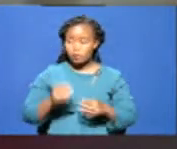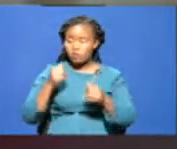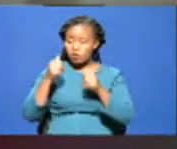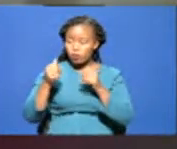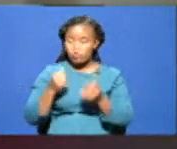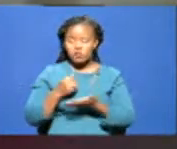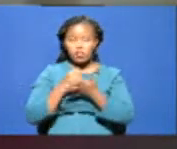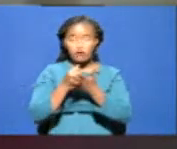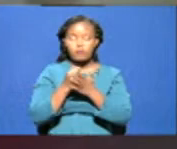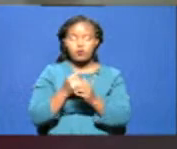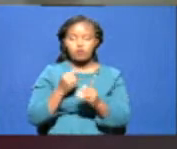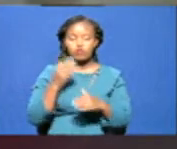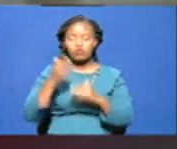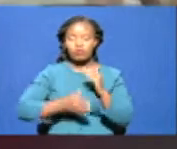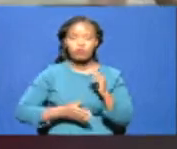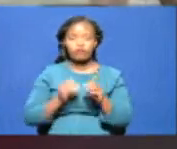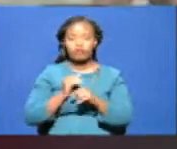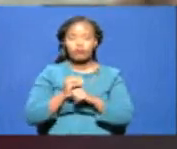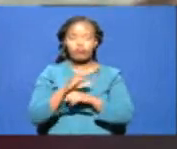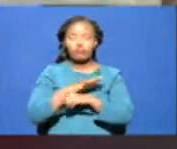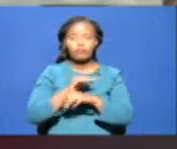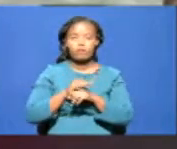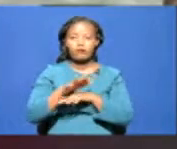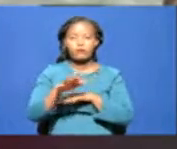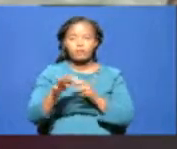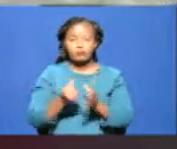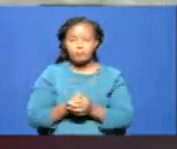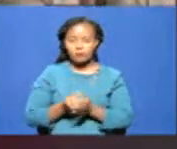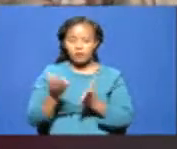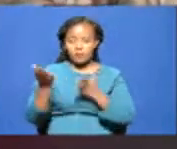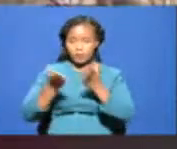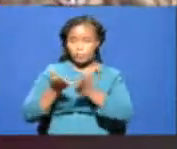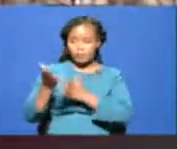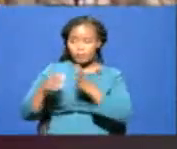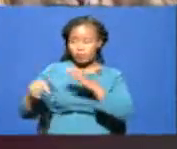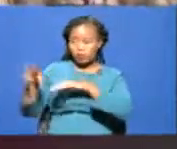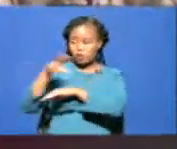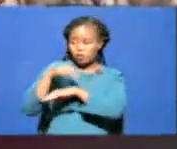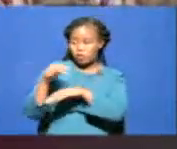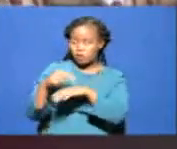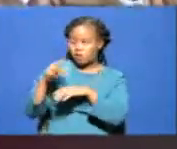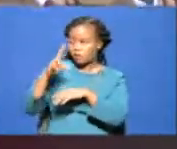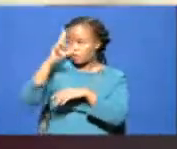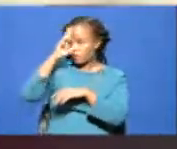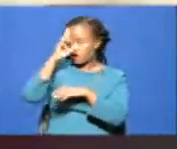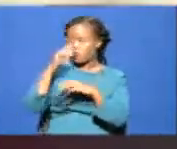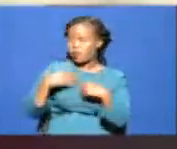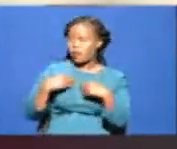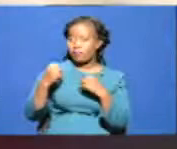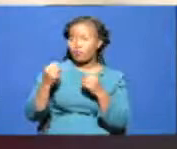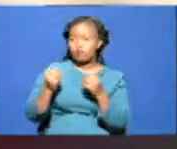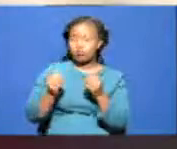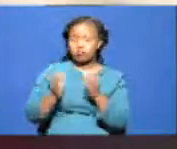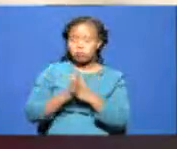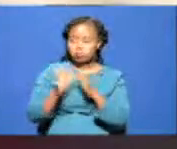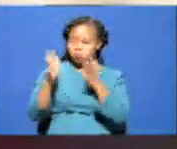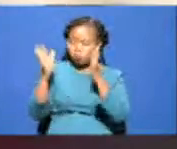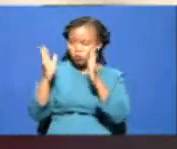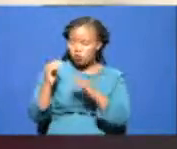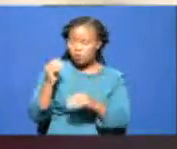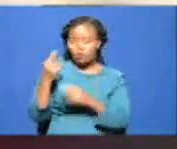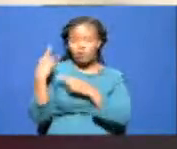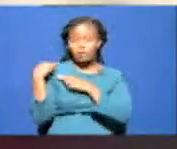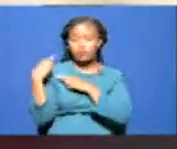national catastrophe. Service to the nation. Security forces receive accolades for role in